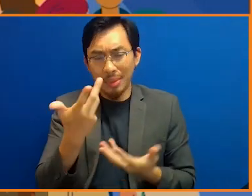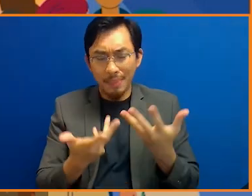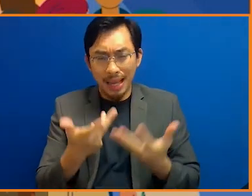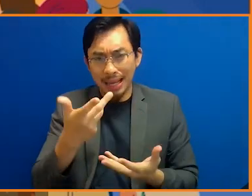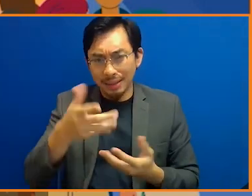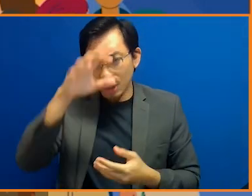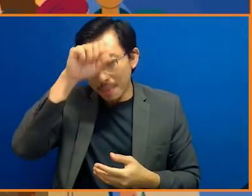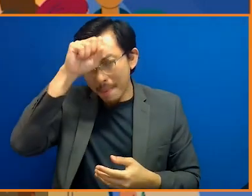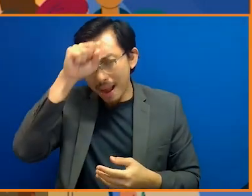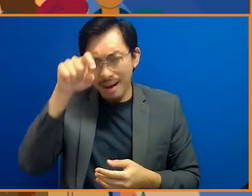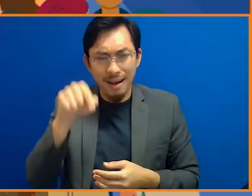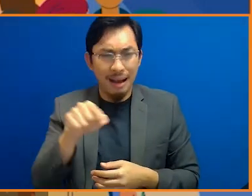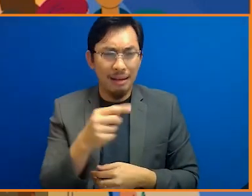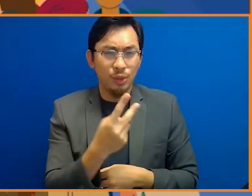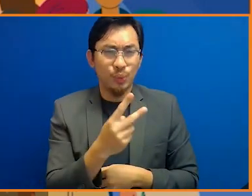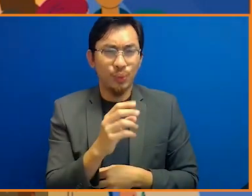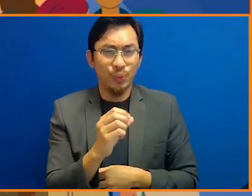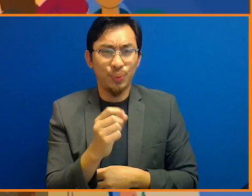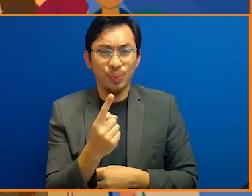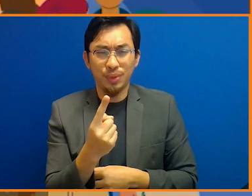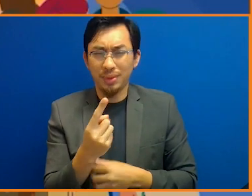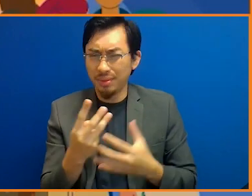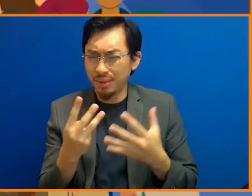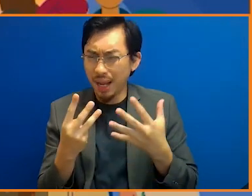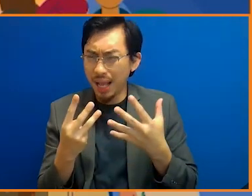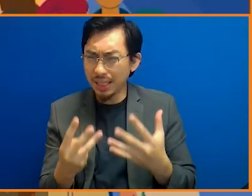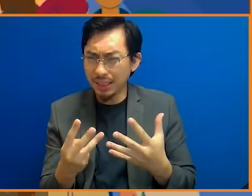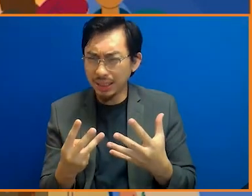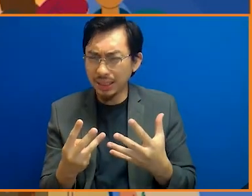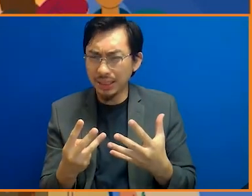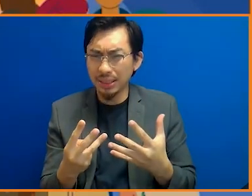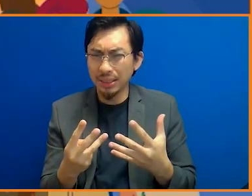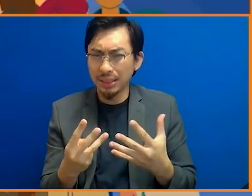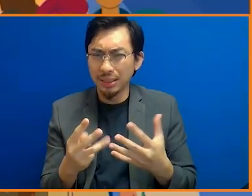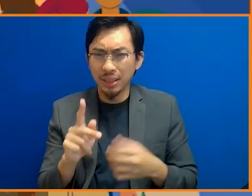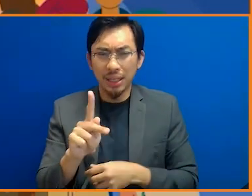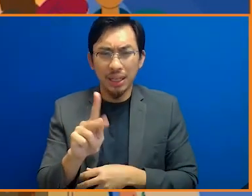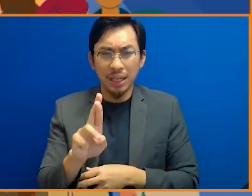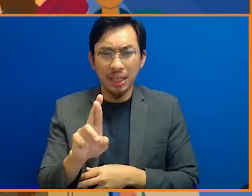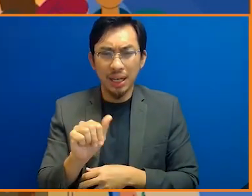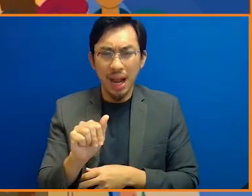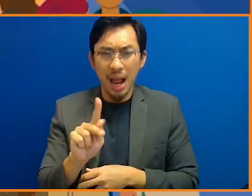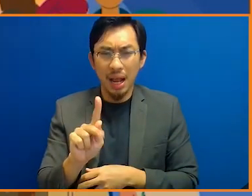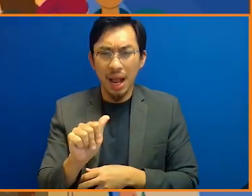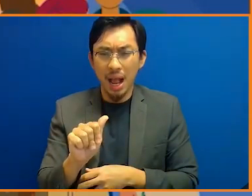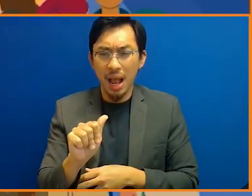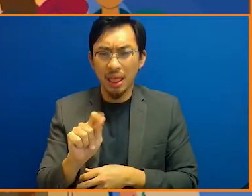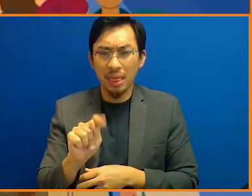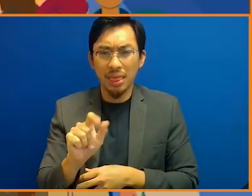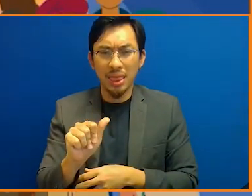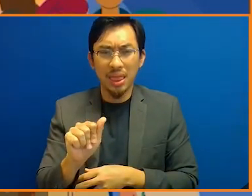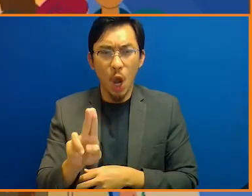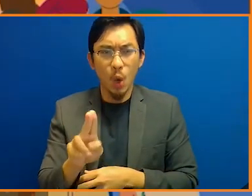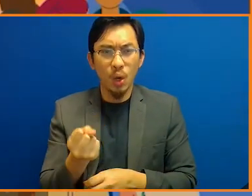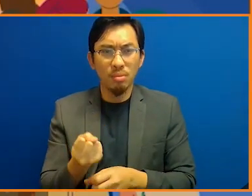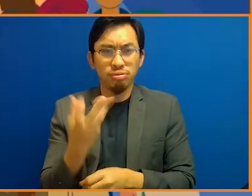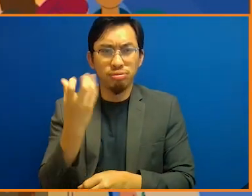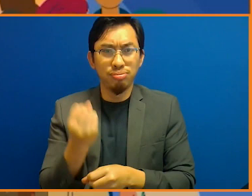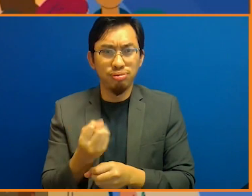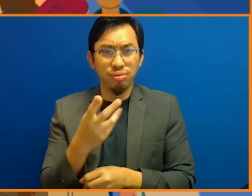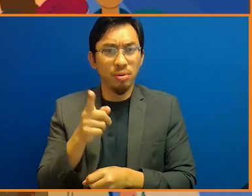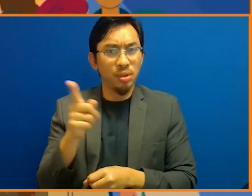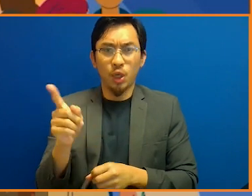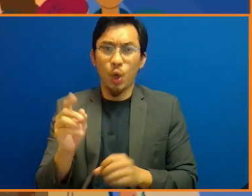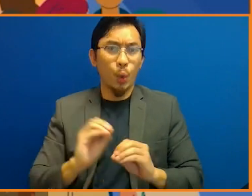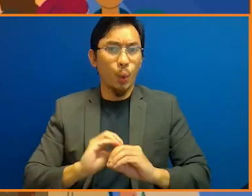work with, which is you may remember 2018, the crocodile eruption.